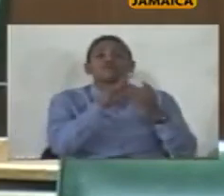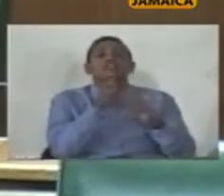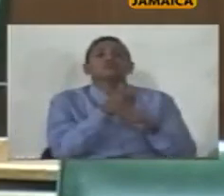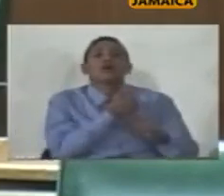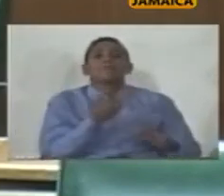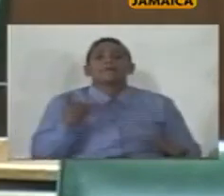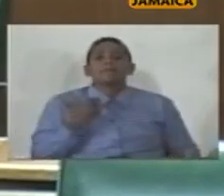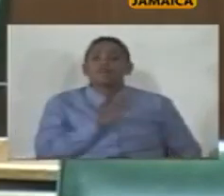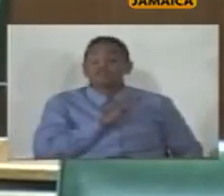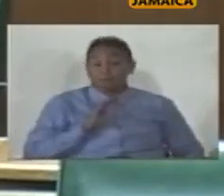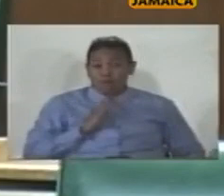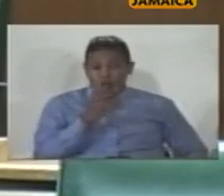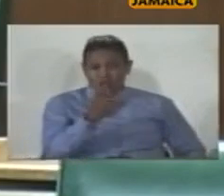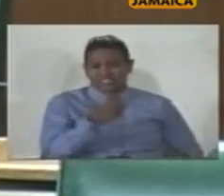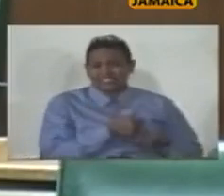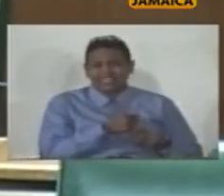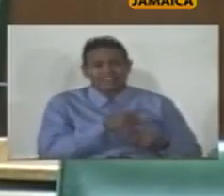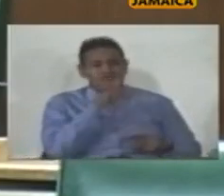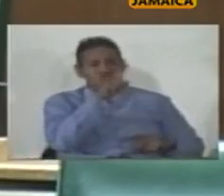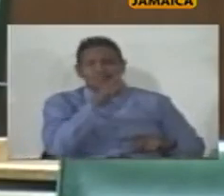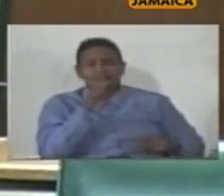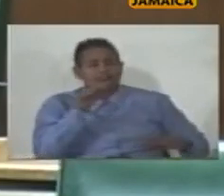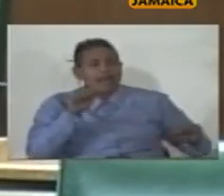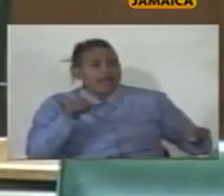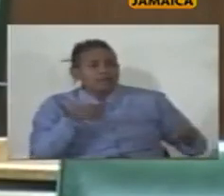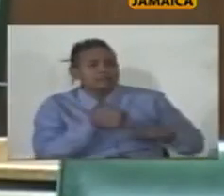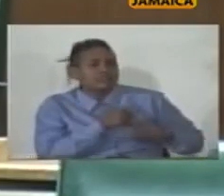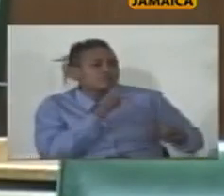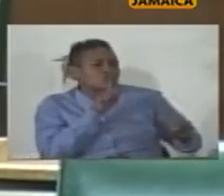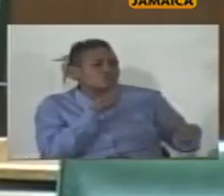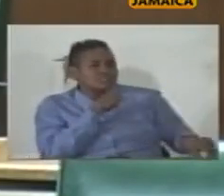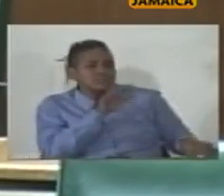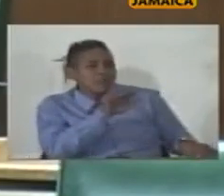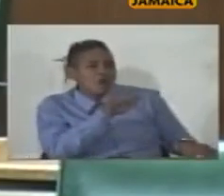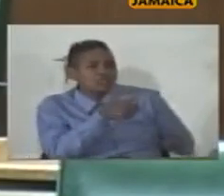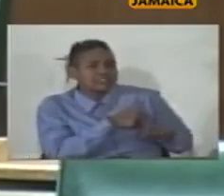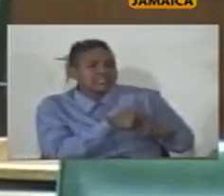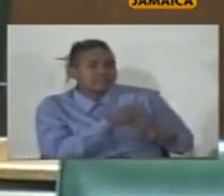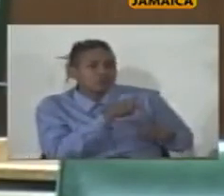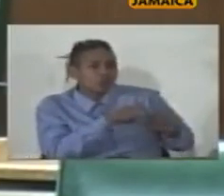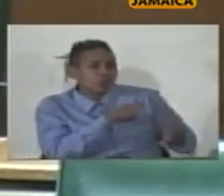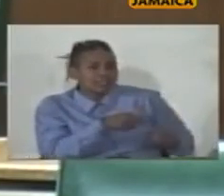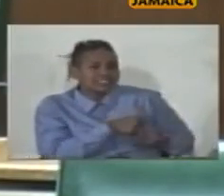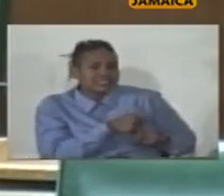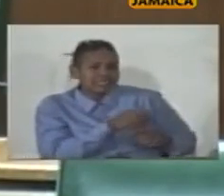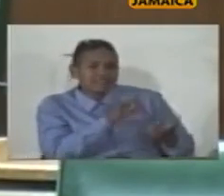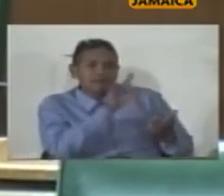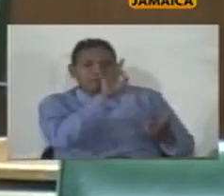the board, and is therefore unable to respond to the question posed.